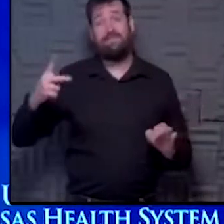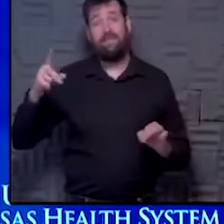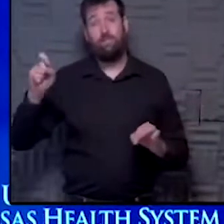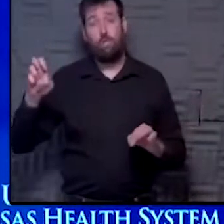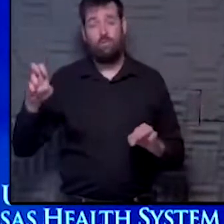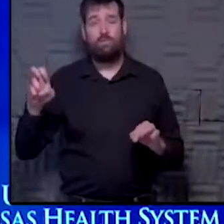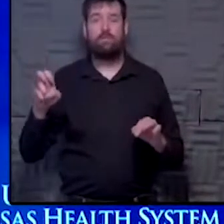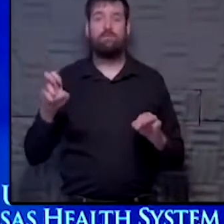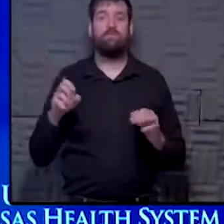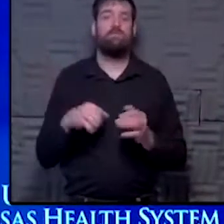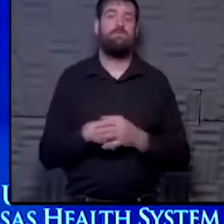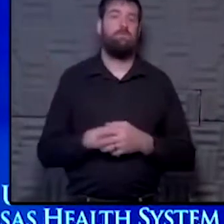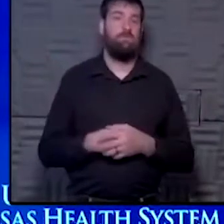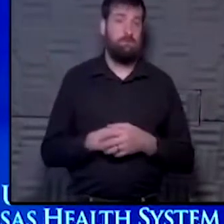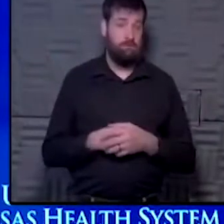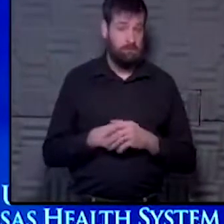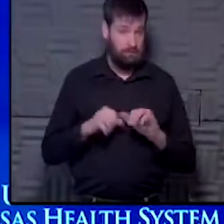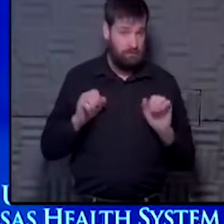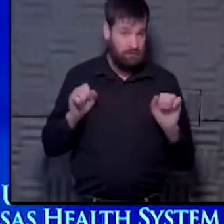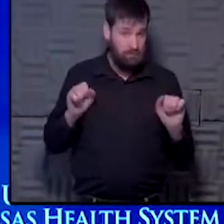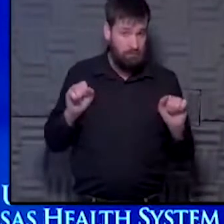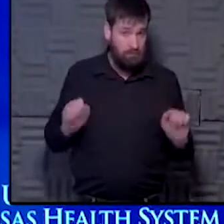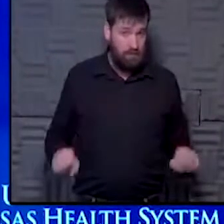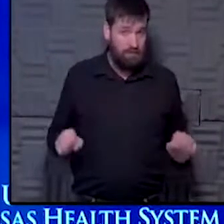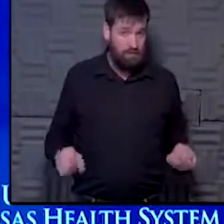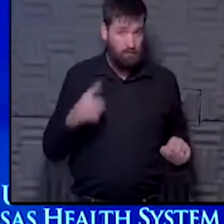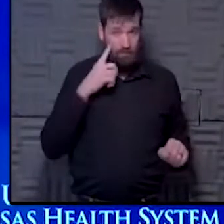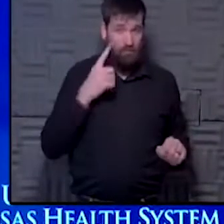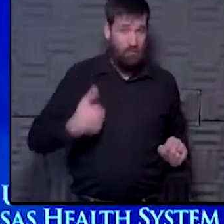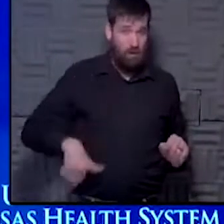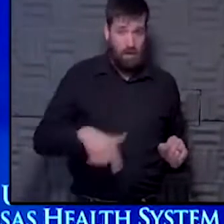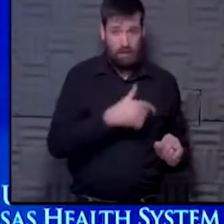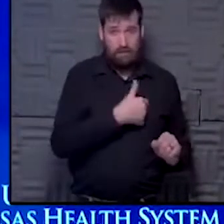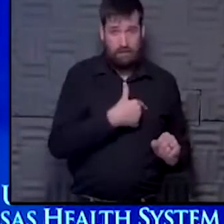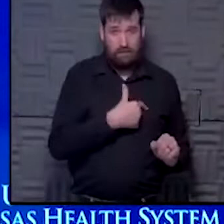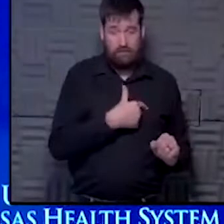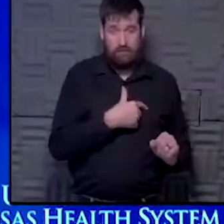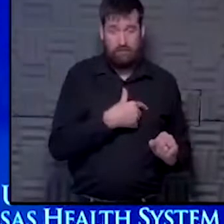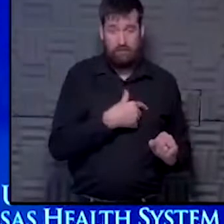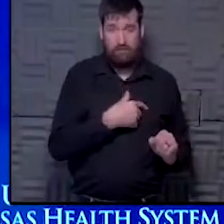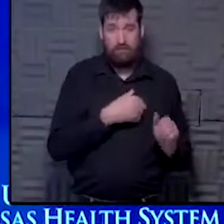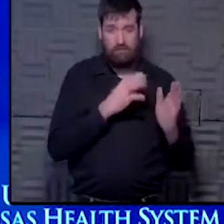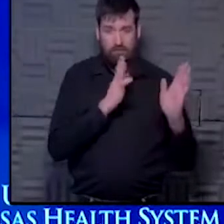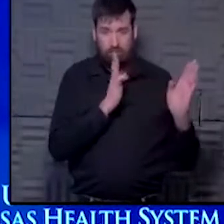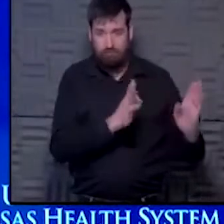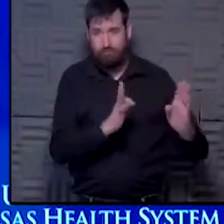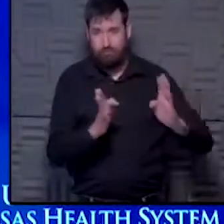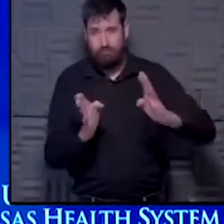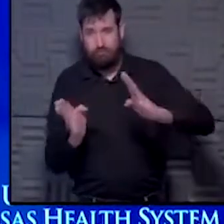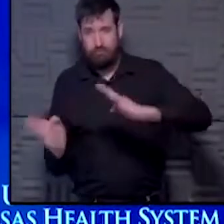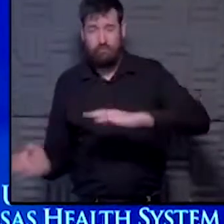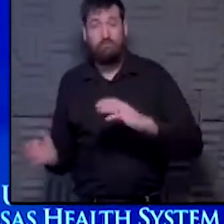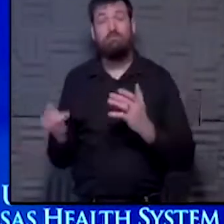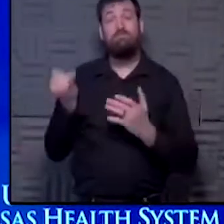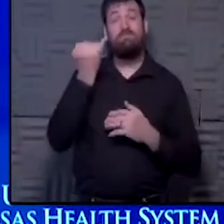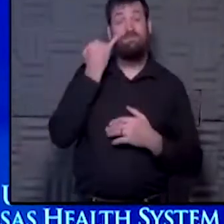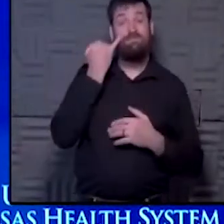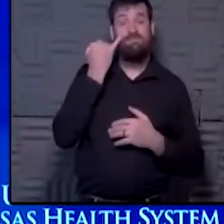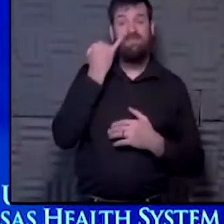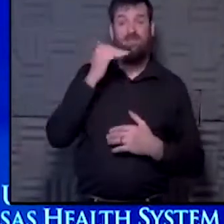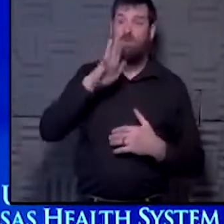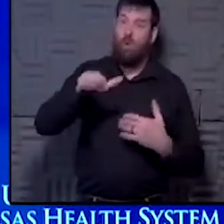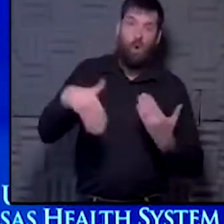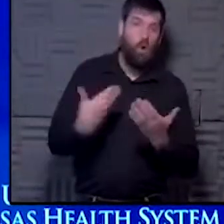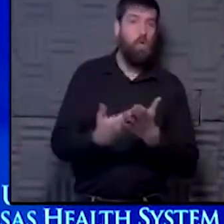sit down and say, is it really possible for us to logistically do this? The other thing you could say is, if we're going to vaccinate all